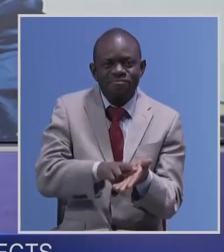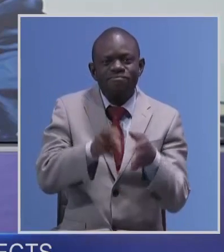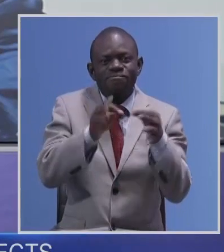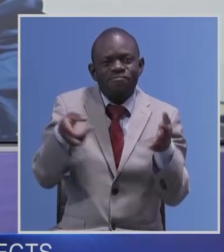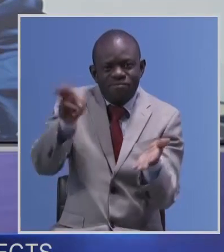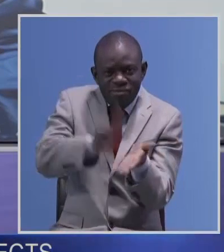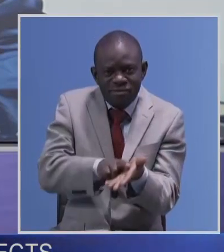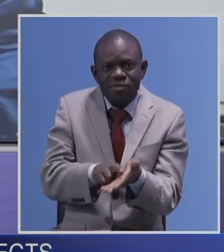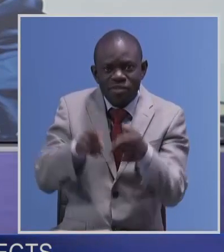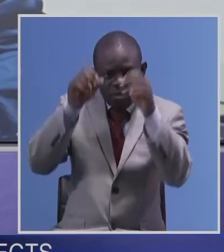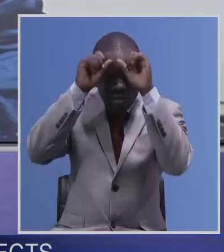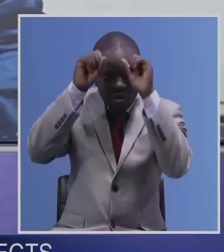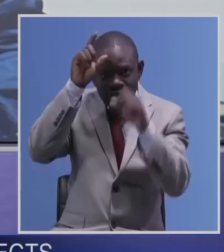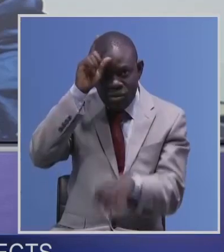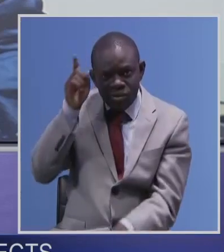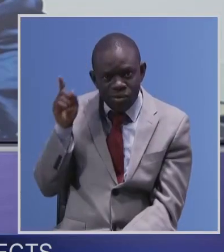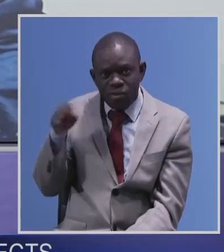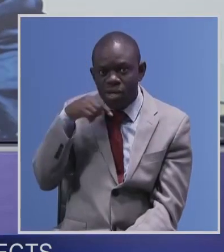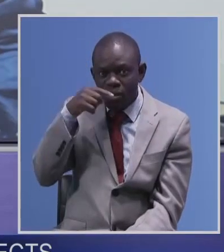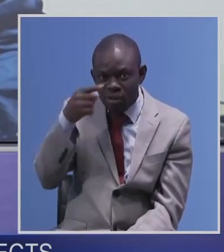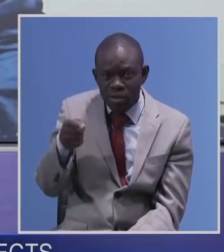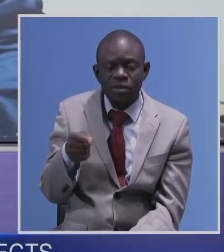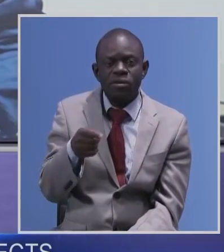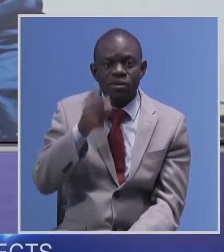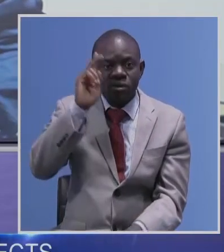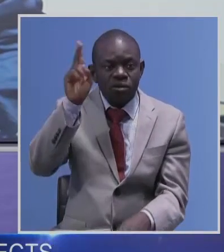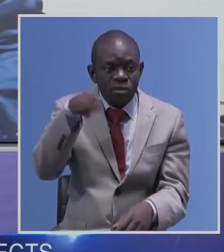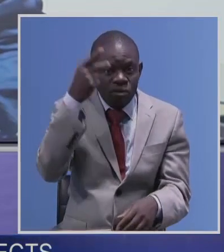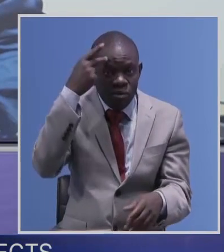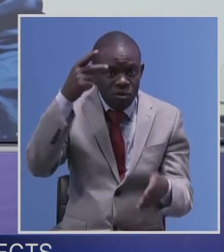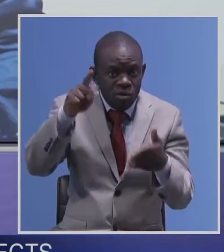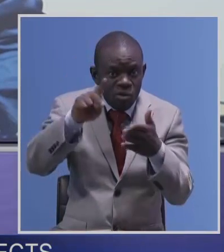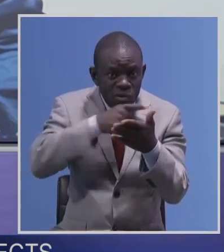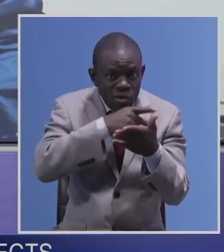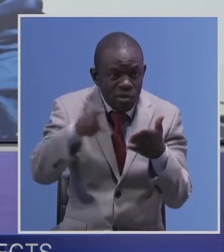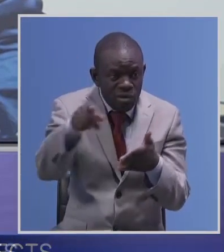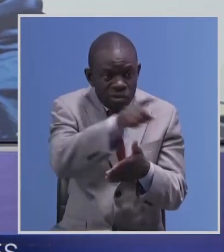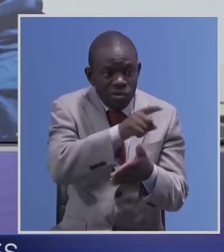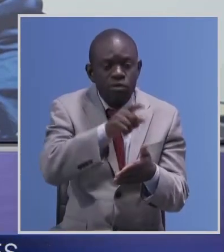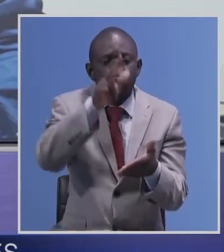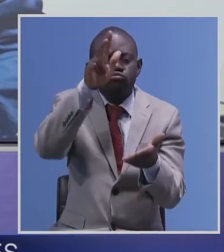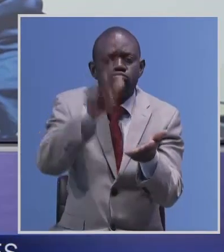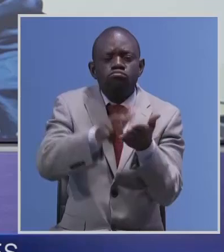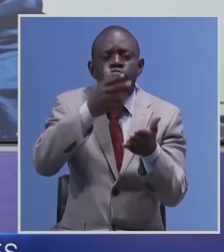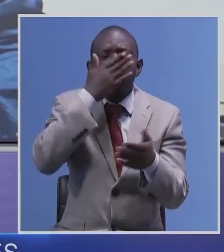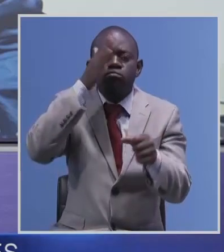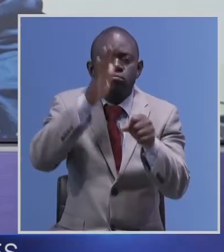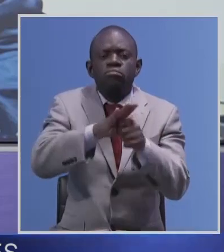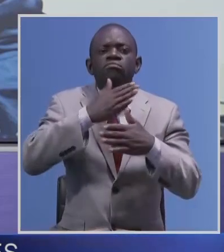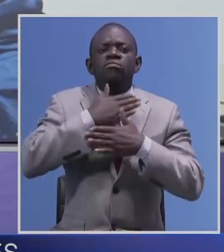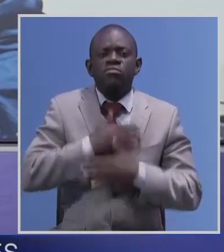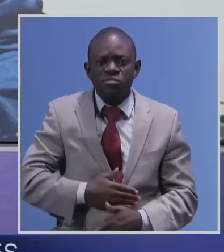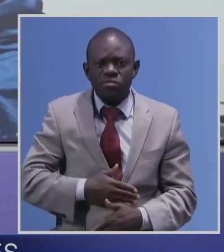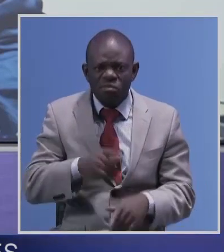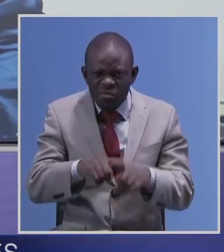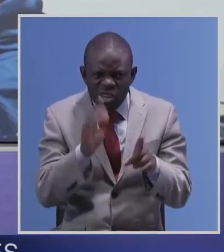President Edgar Lungu says it is pointless for political parties to sign peace accords when their members are still involved in political violence.